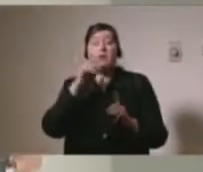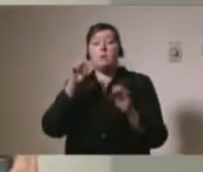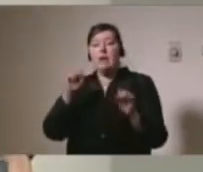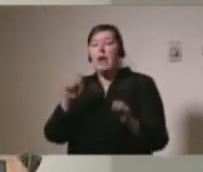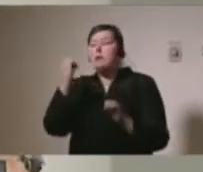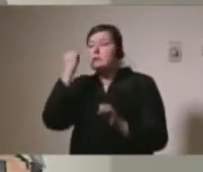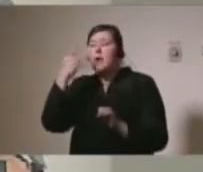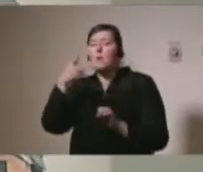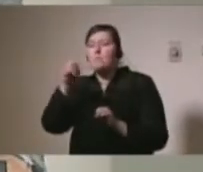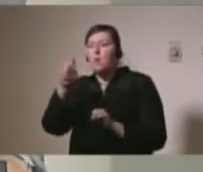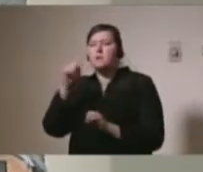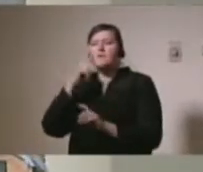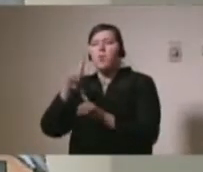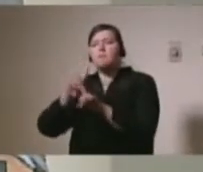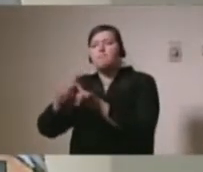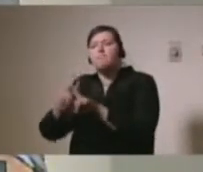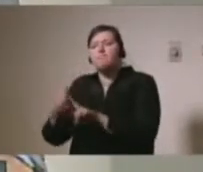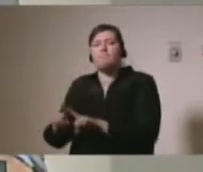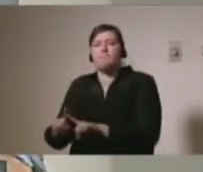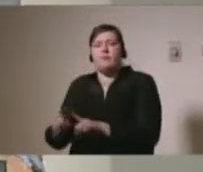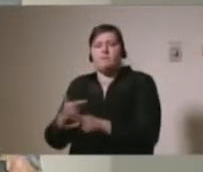through certain means.